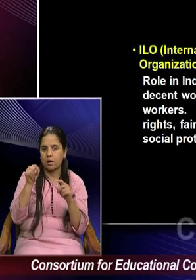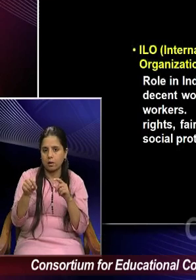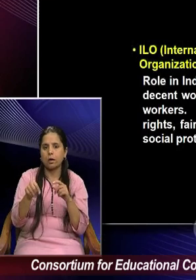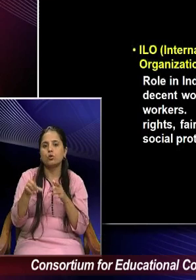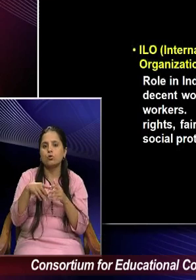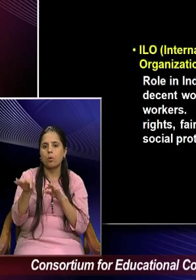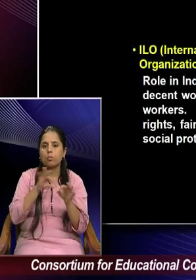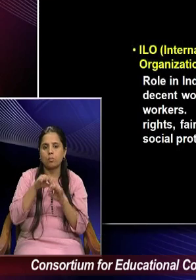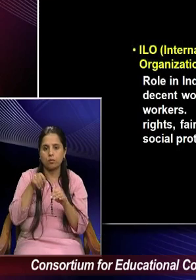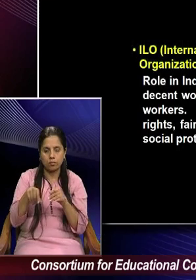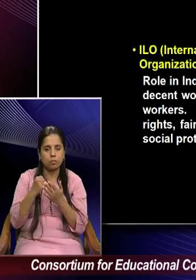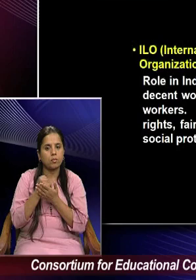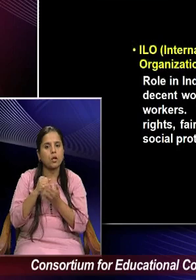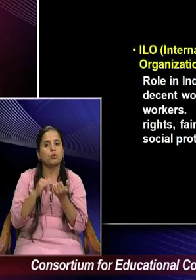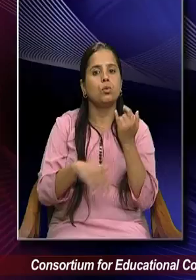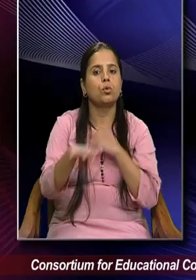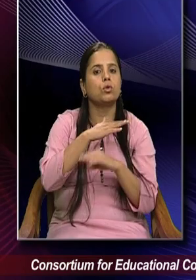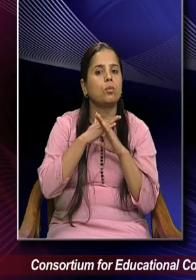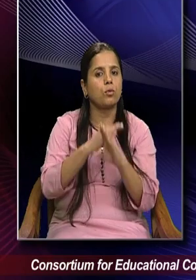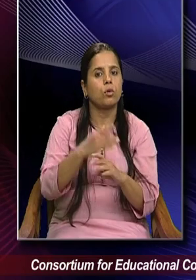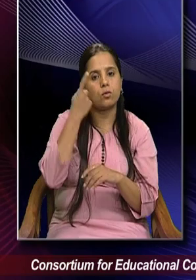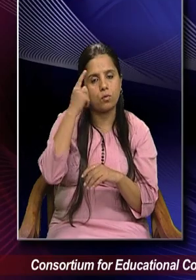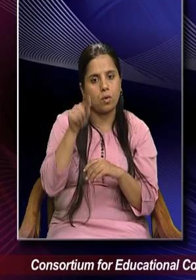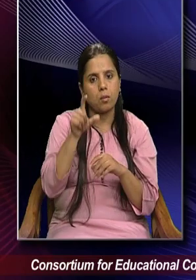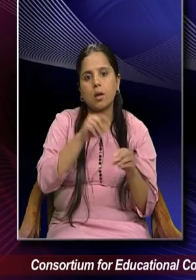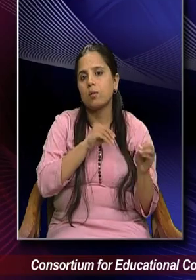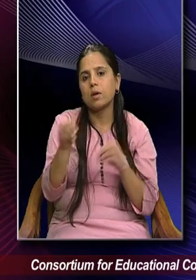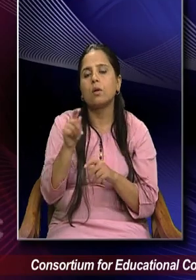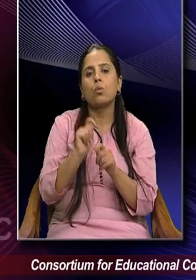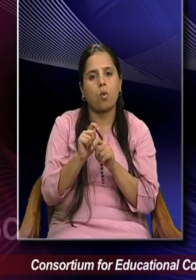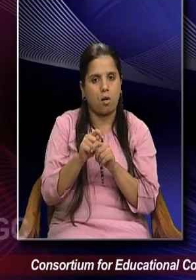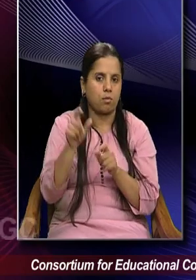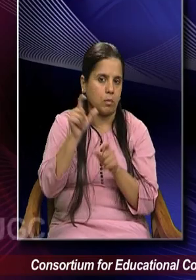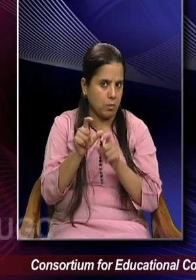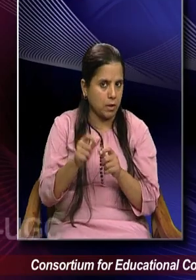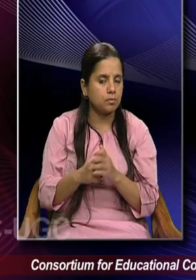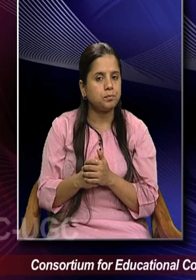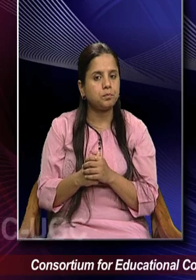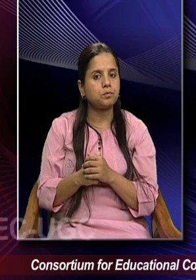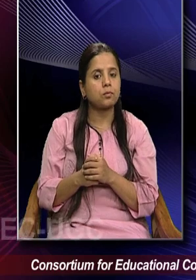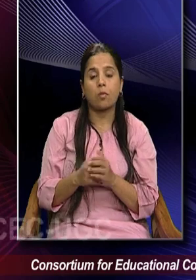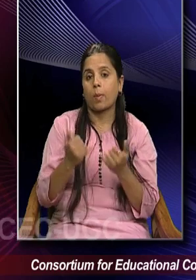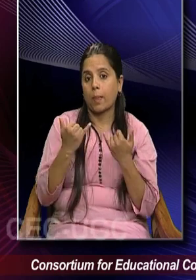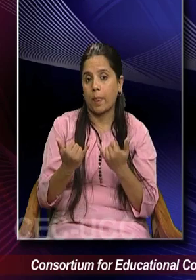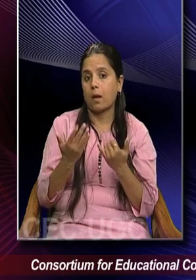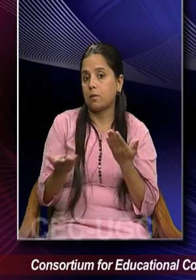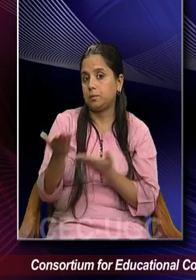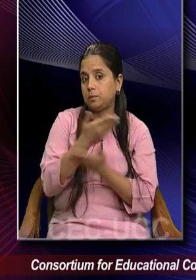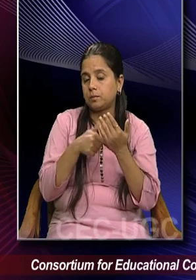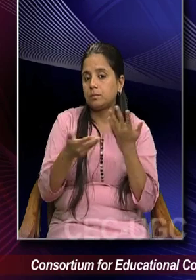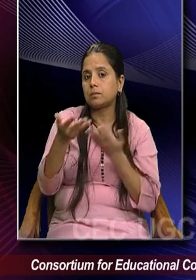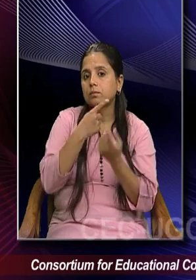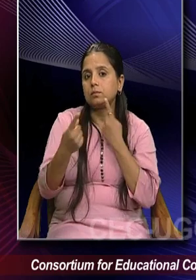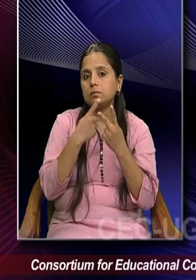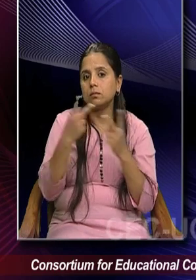and social protection for migrant workers. Now, we are